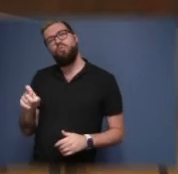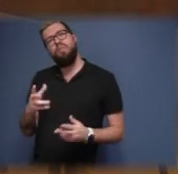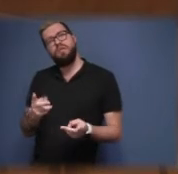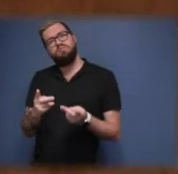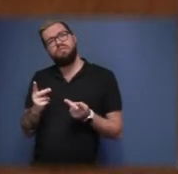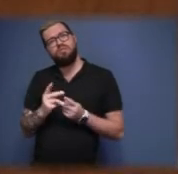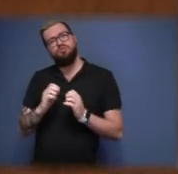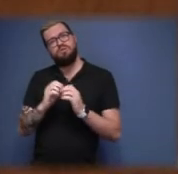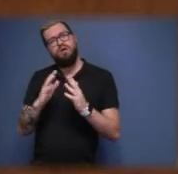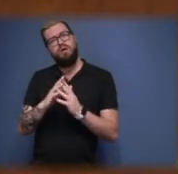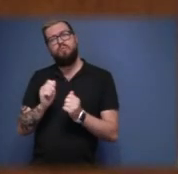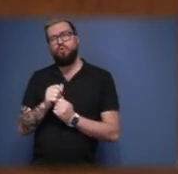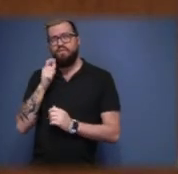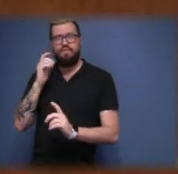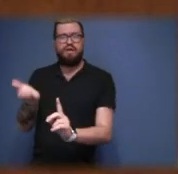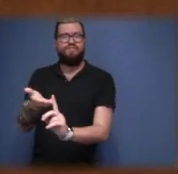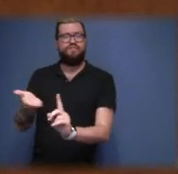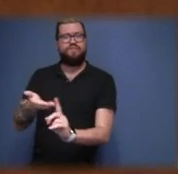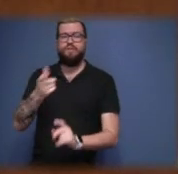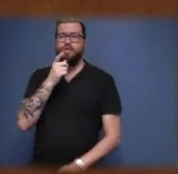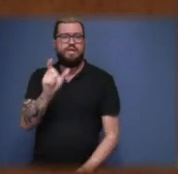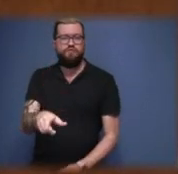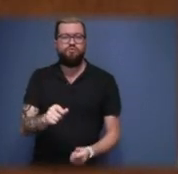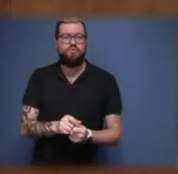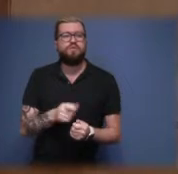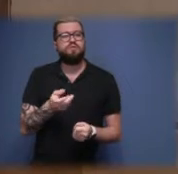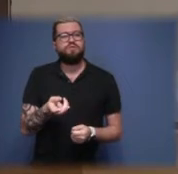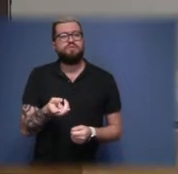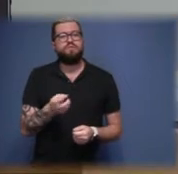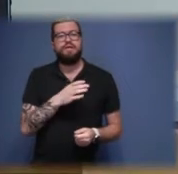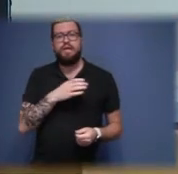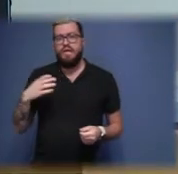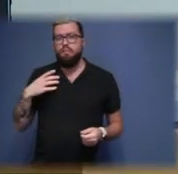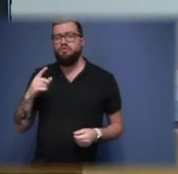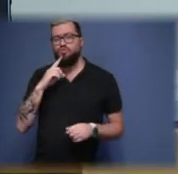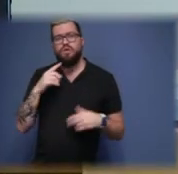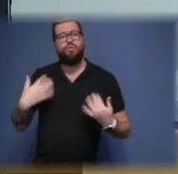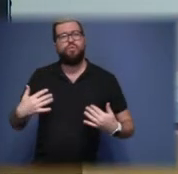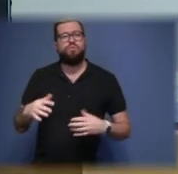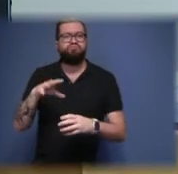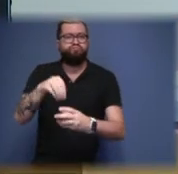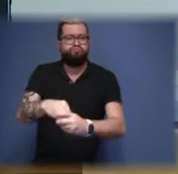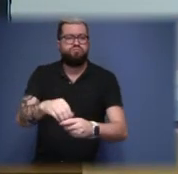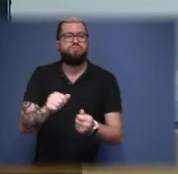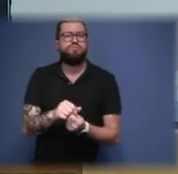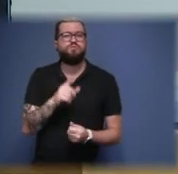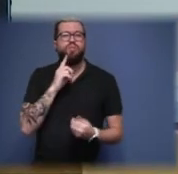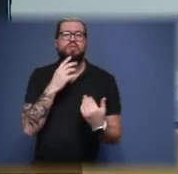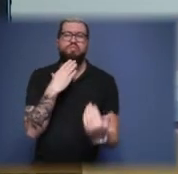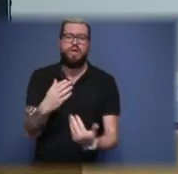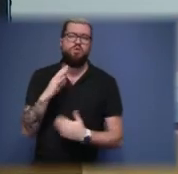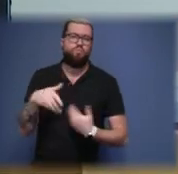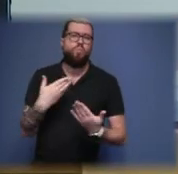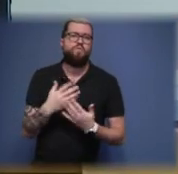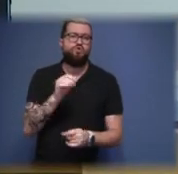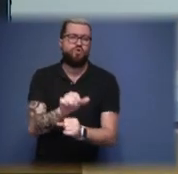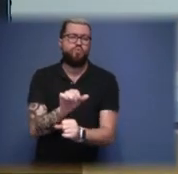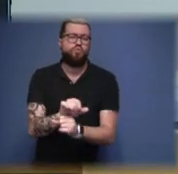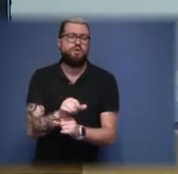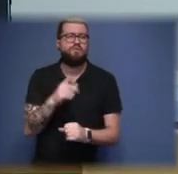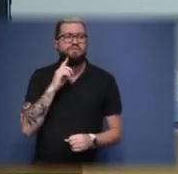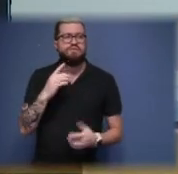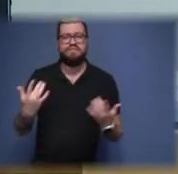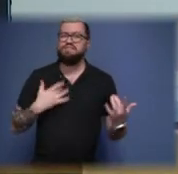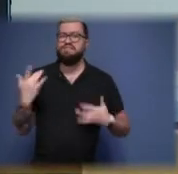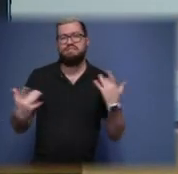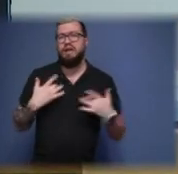these two positions, and it's something that the Planning Commission really jumped on board with. So really thank you all for your work. It's exciting.